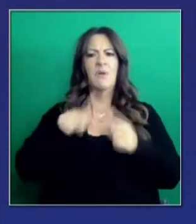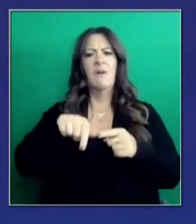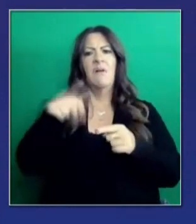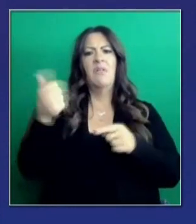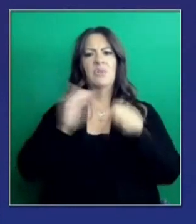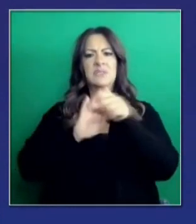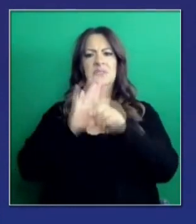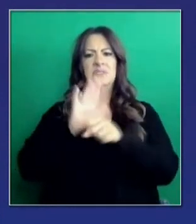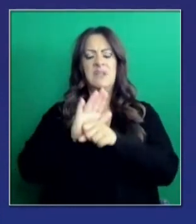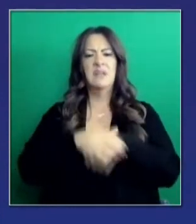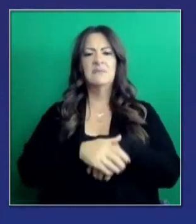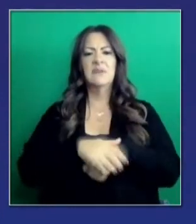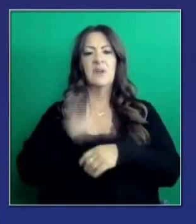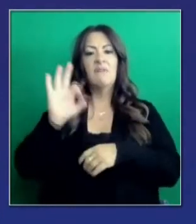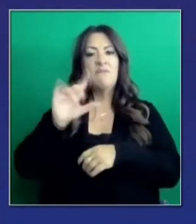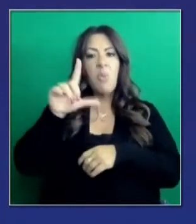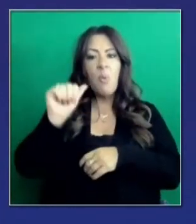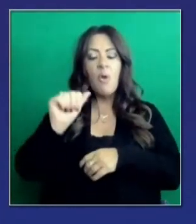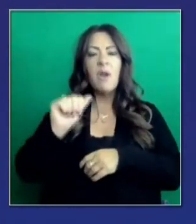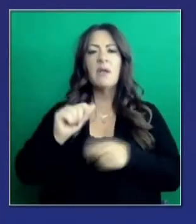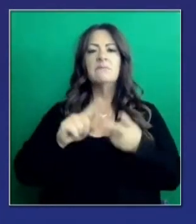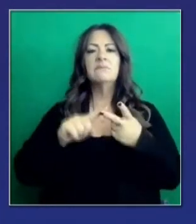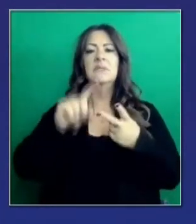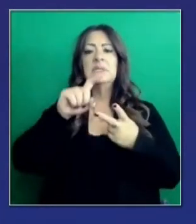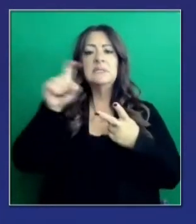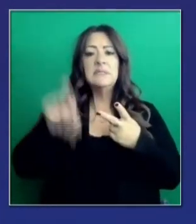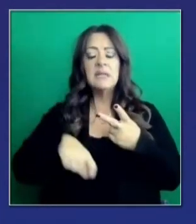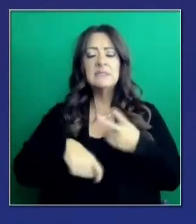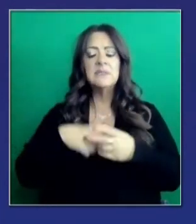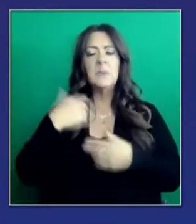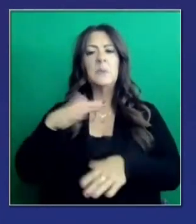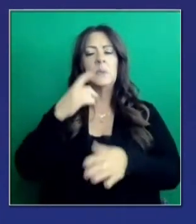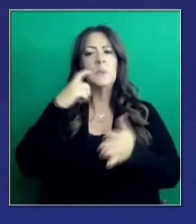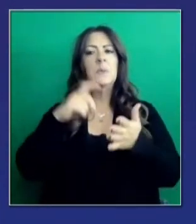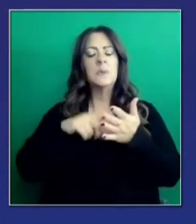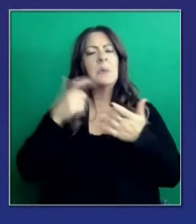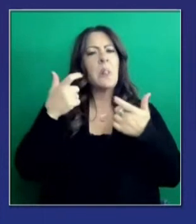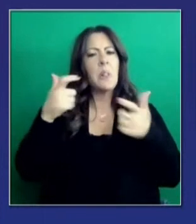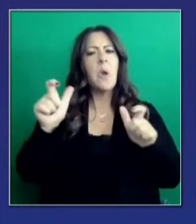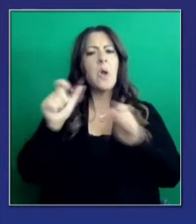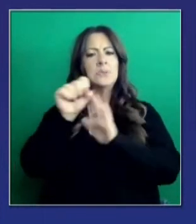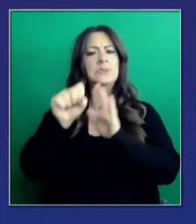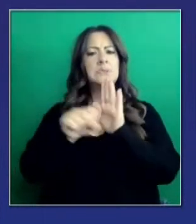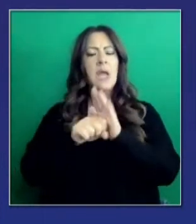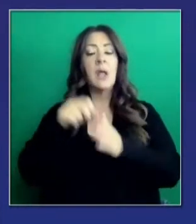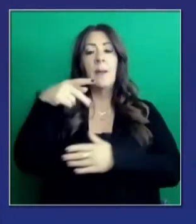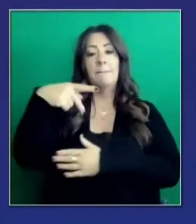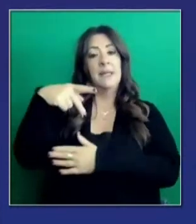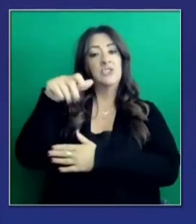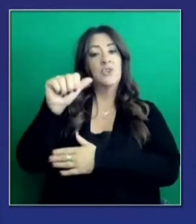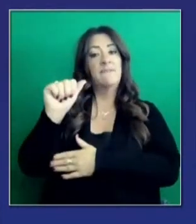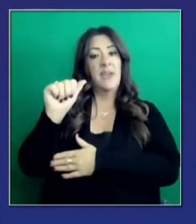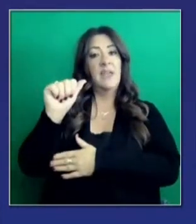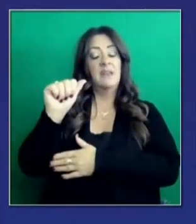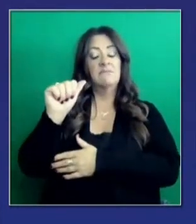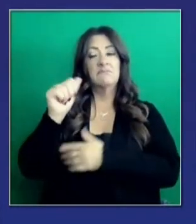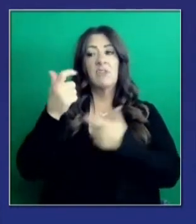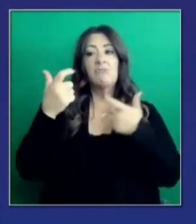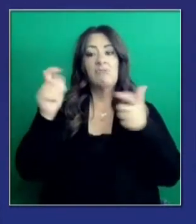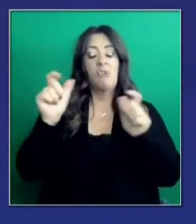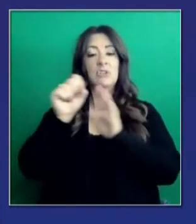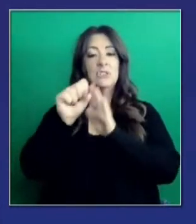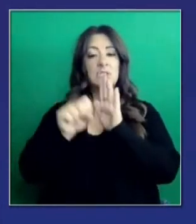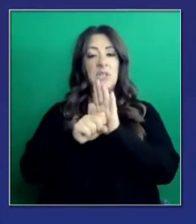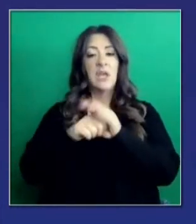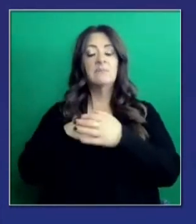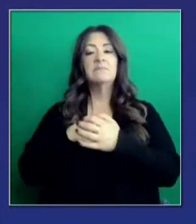states here, Florida, Texas being notable large states, Pennsylvania from a population perspective certainly, and Arizona just in